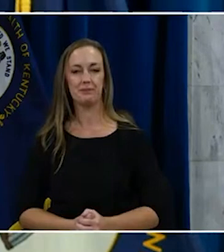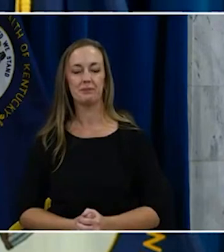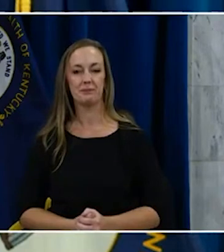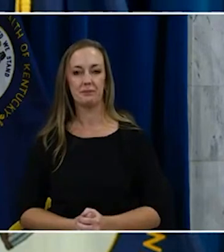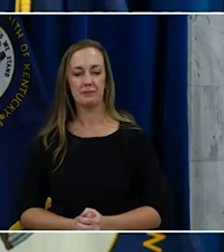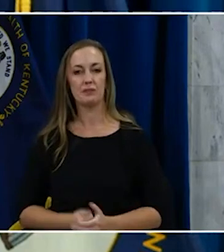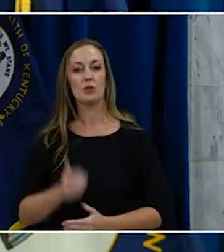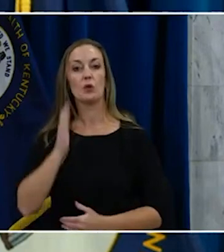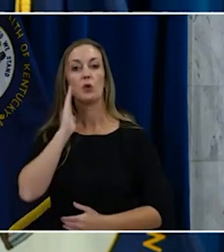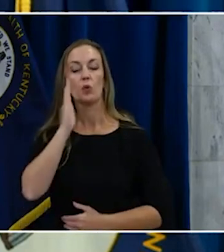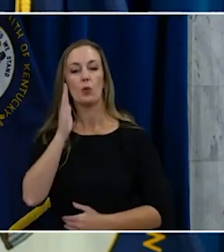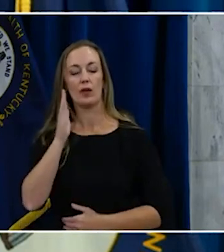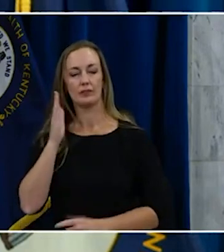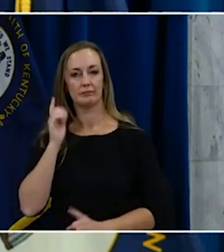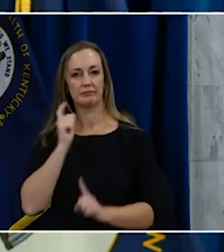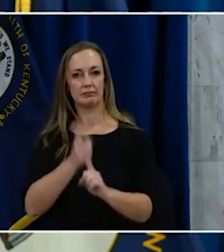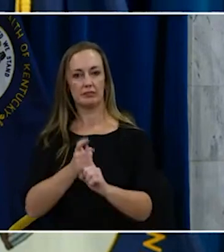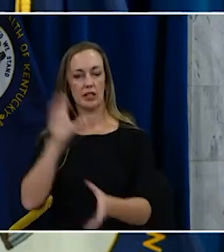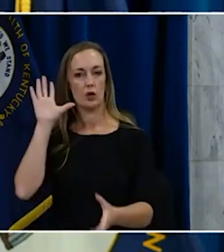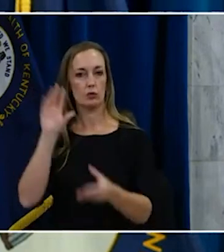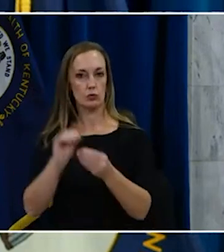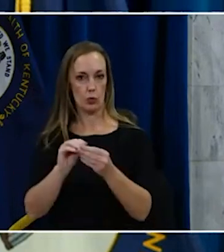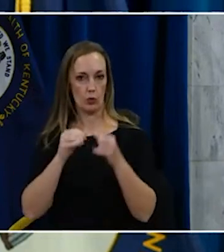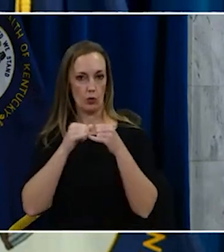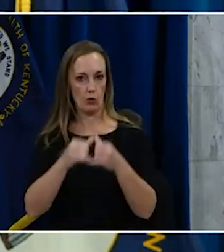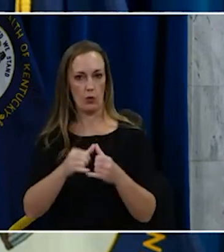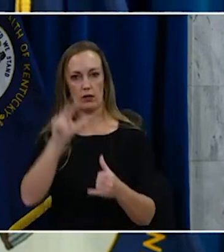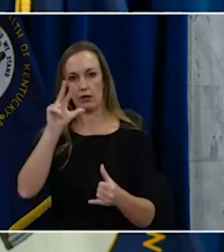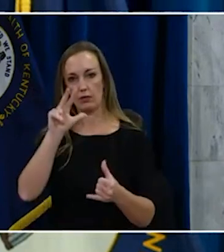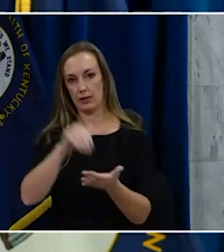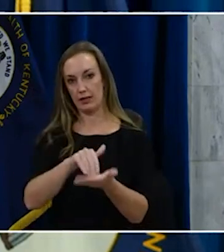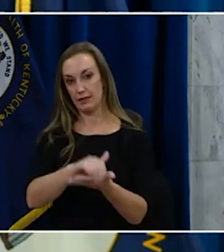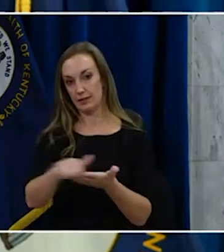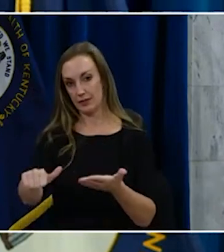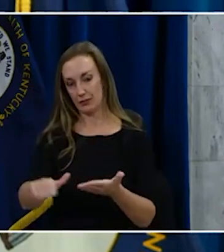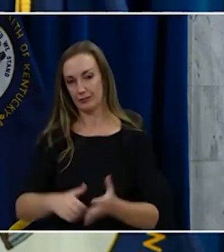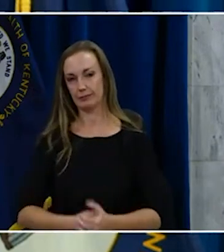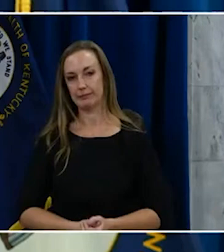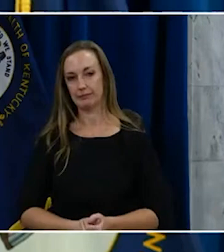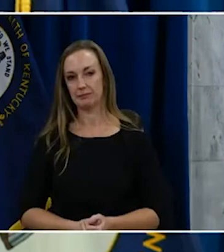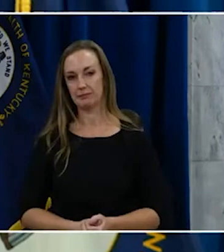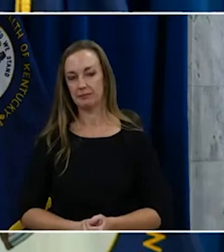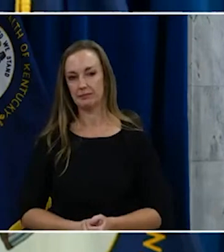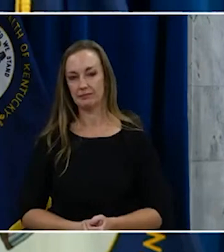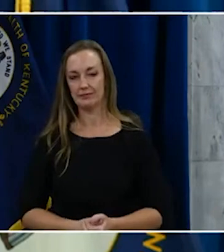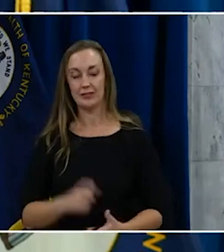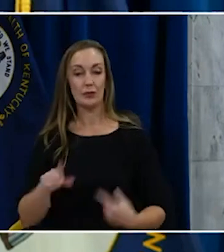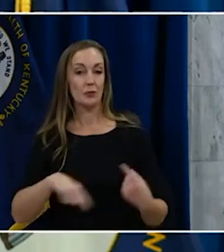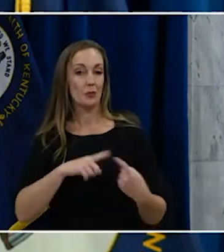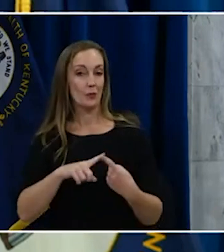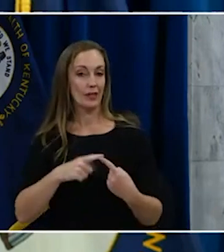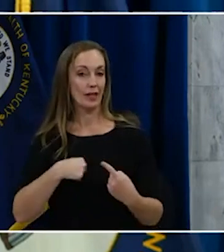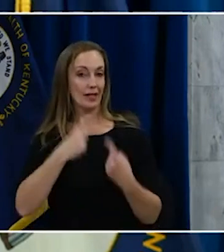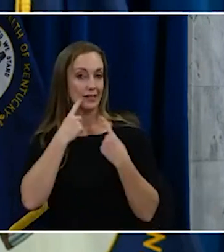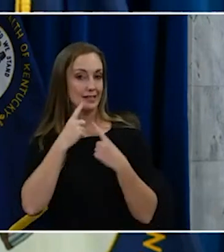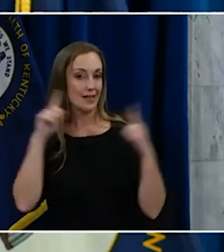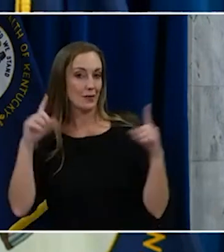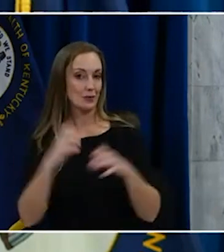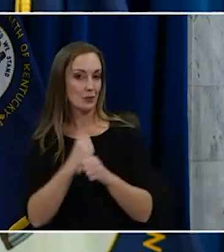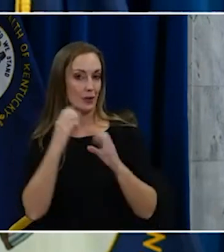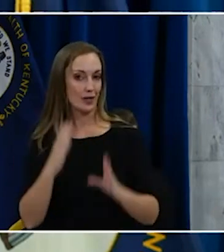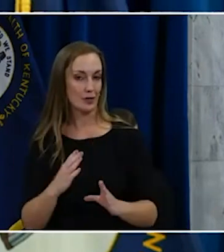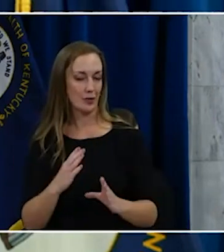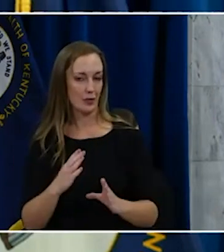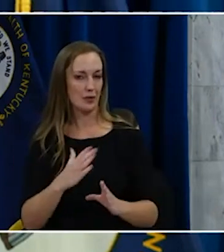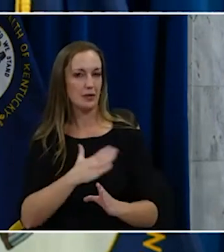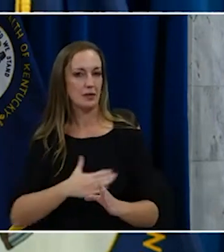and will receive a total award of $3,000. Once I announce the winner, I hope you will